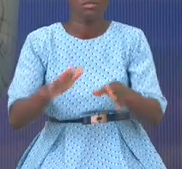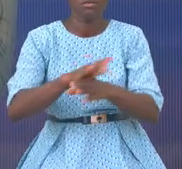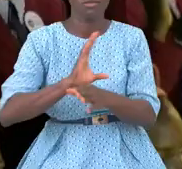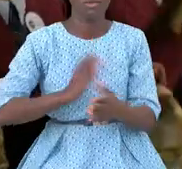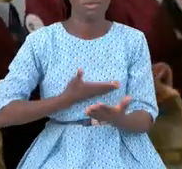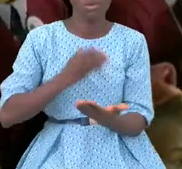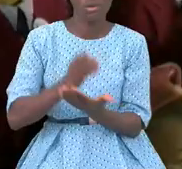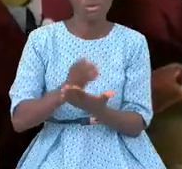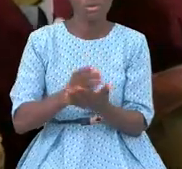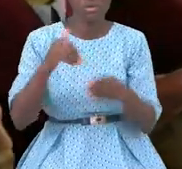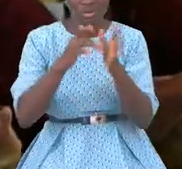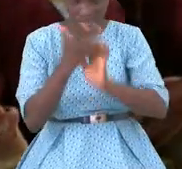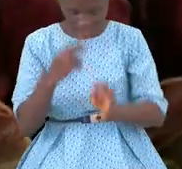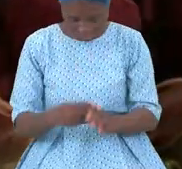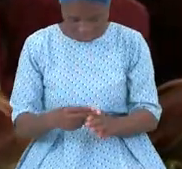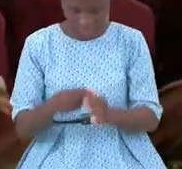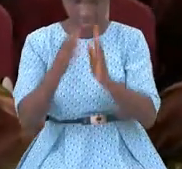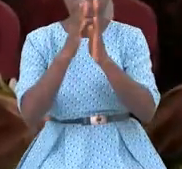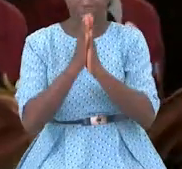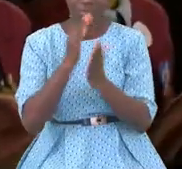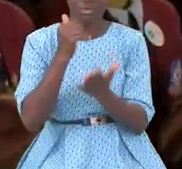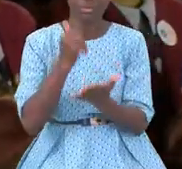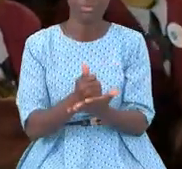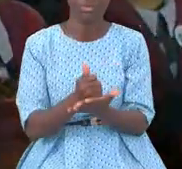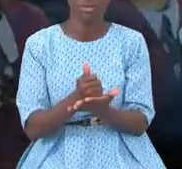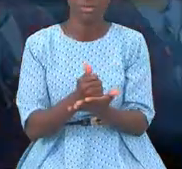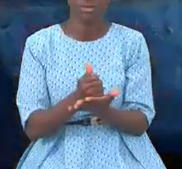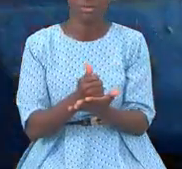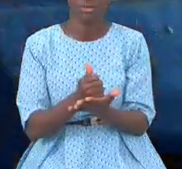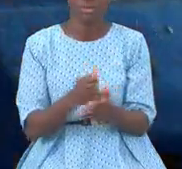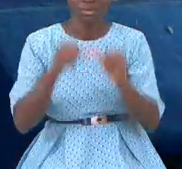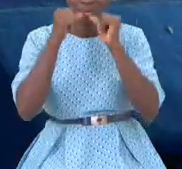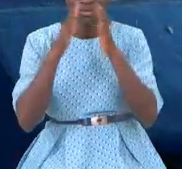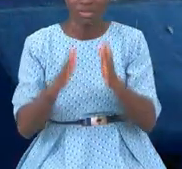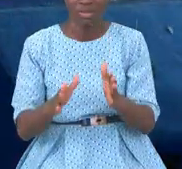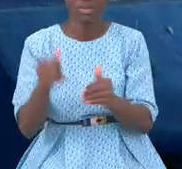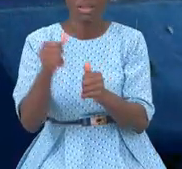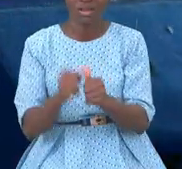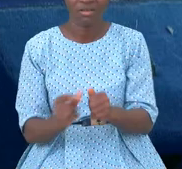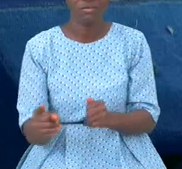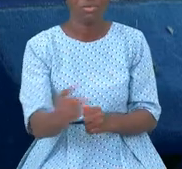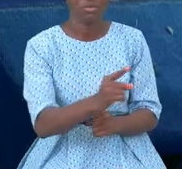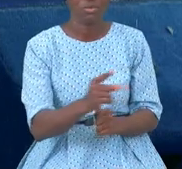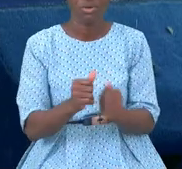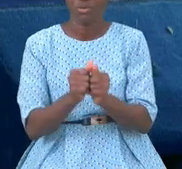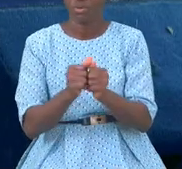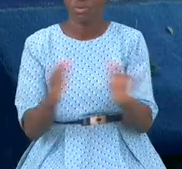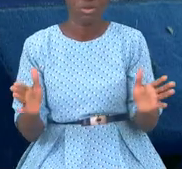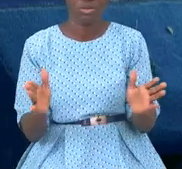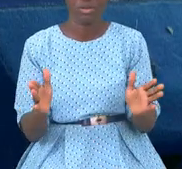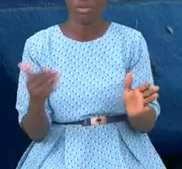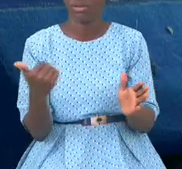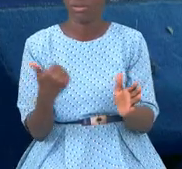name. Bless everyone without exception. The young, the